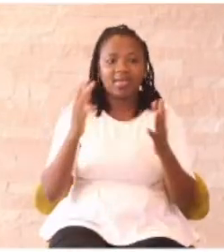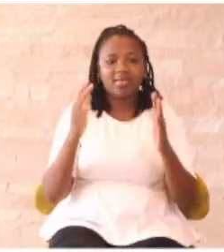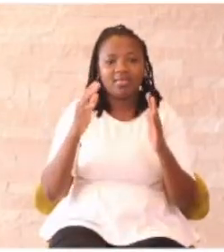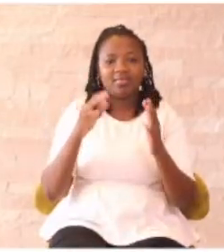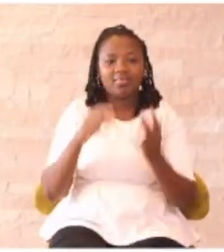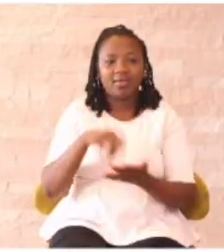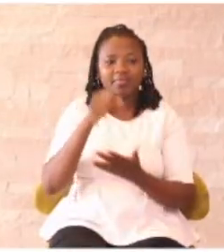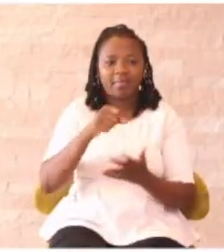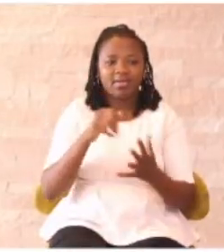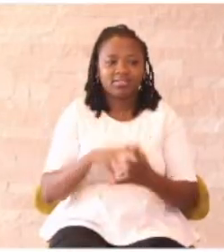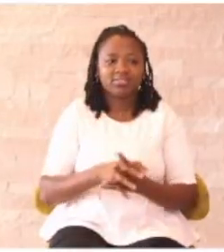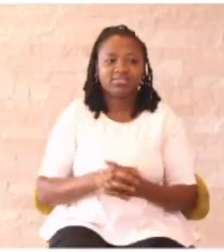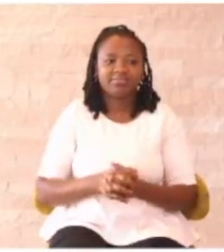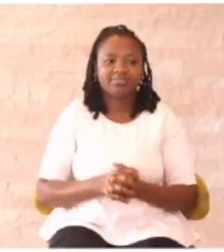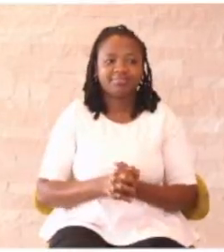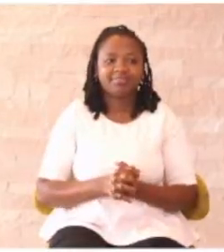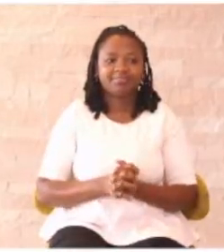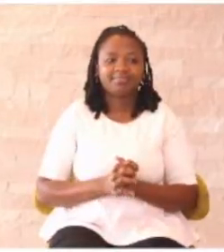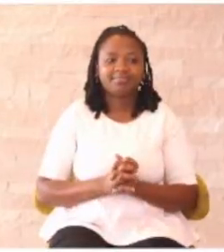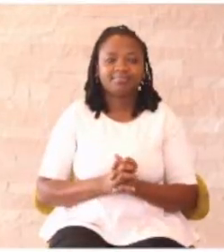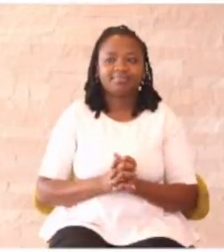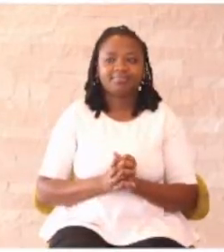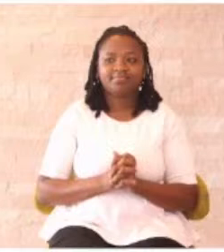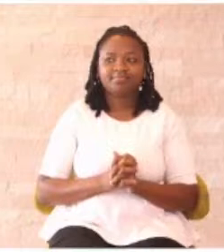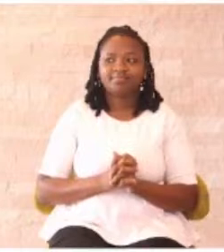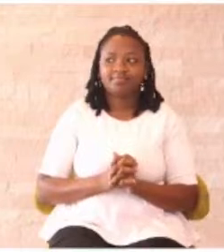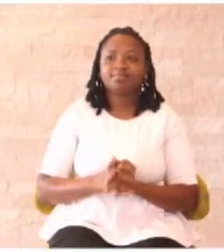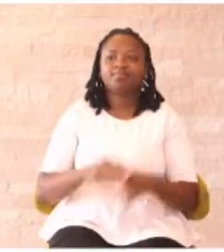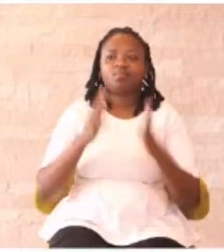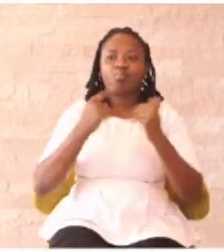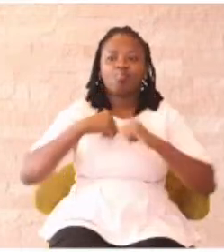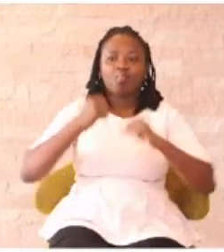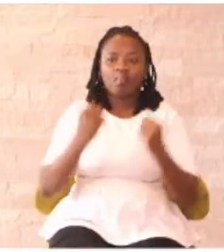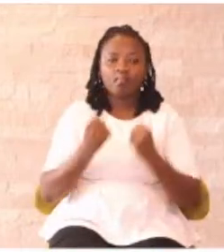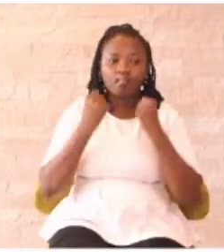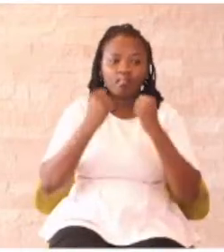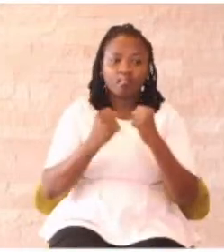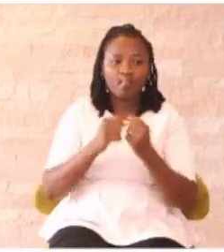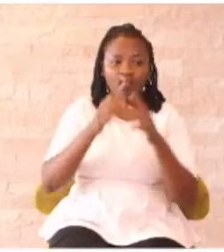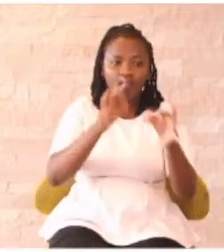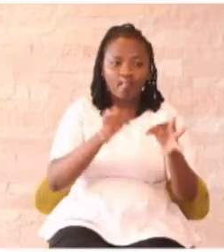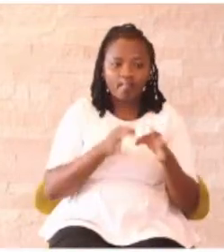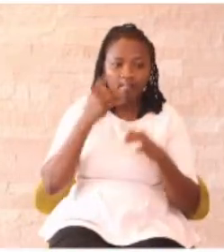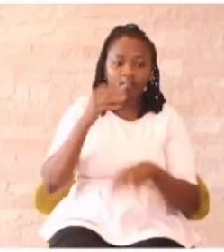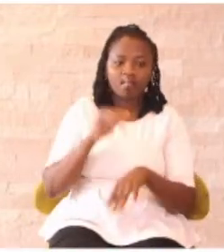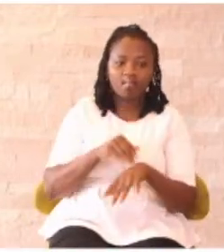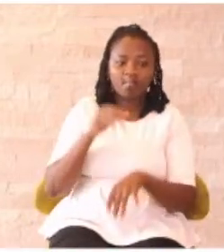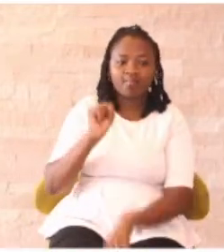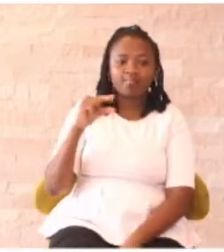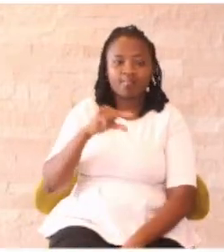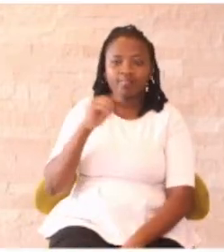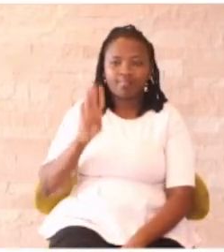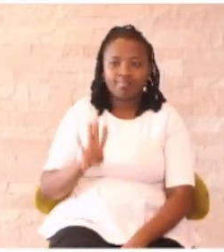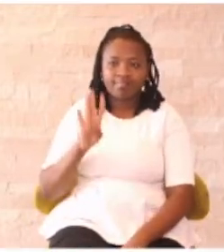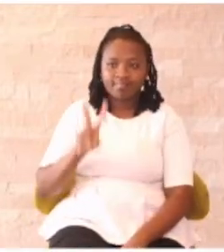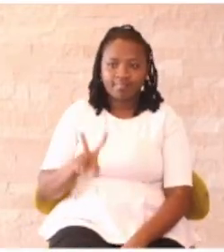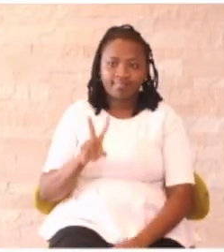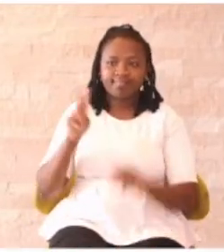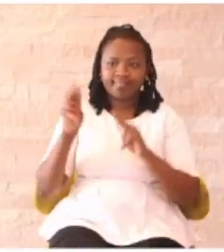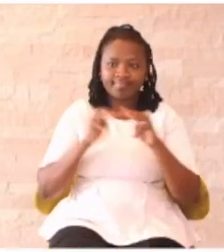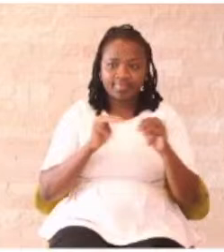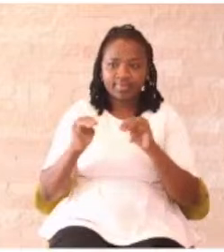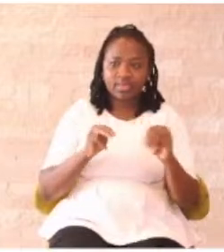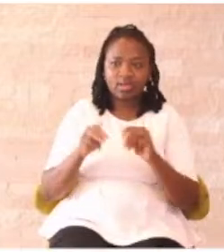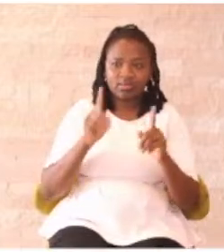Strengthened accountability towards SGBV management, hence influencing leaders' responsiveness, has